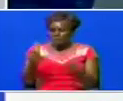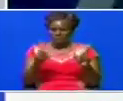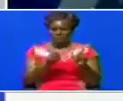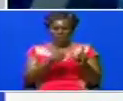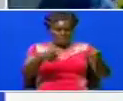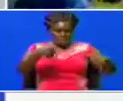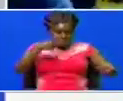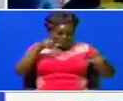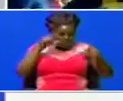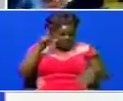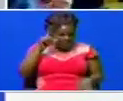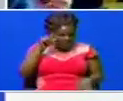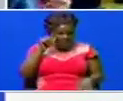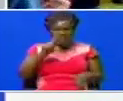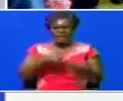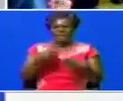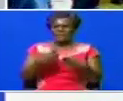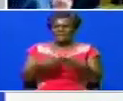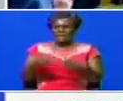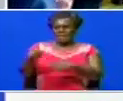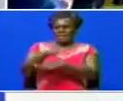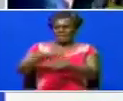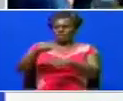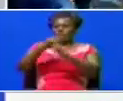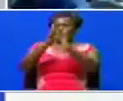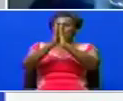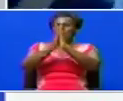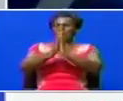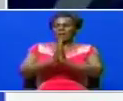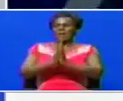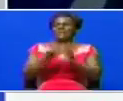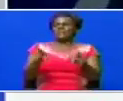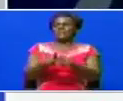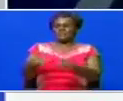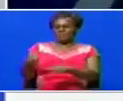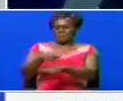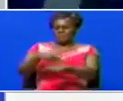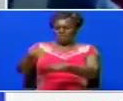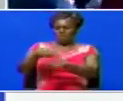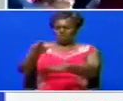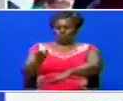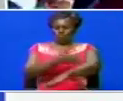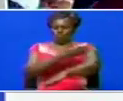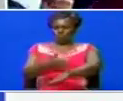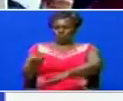the pictures, and then we will say our national prayer, which is also our national anthem.